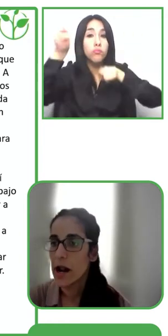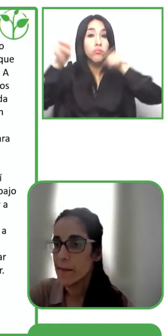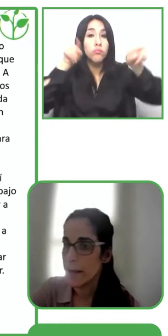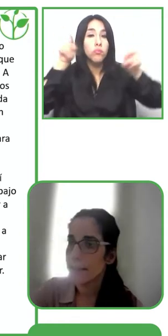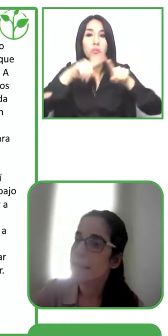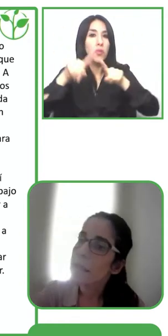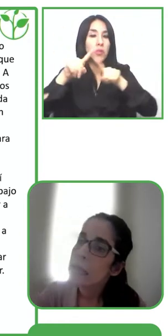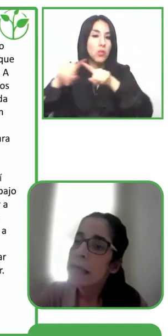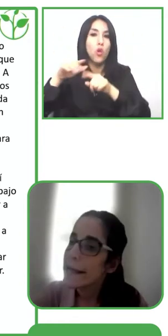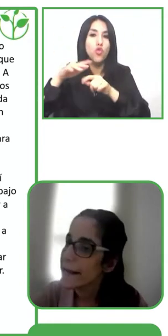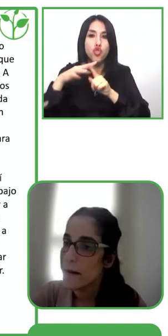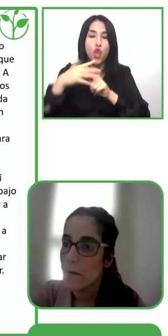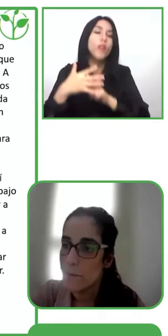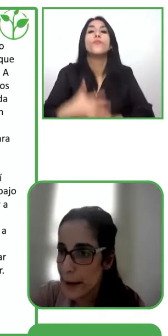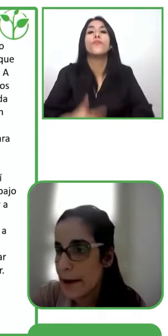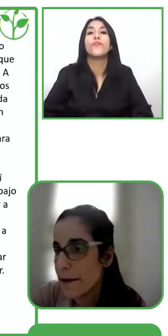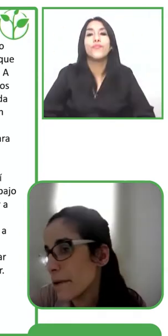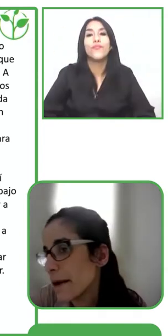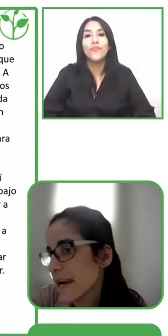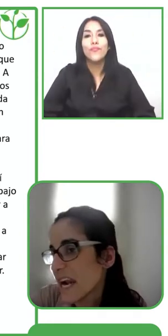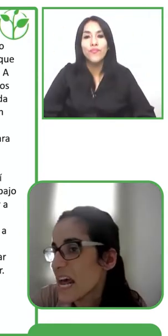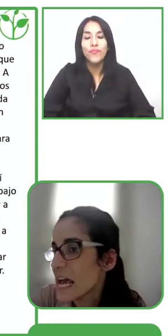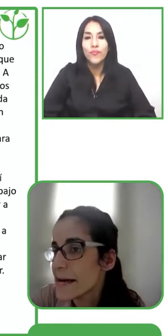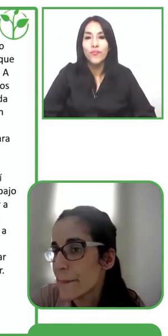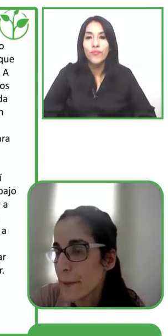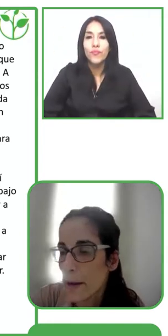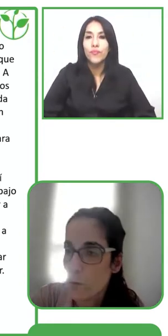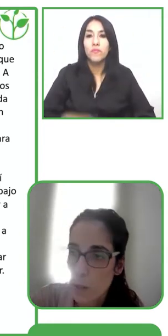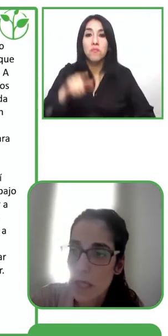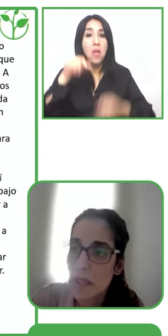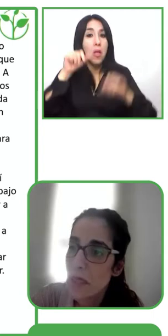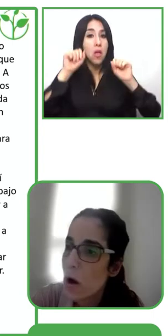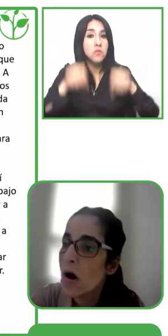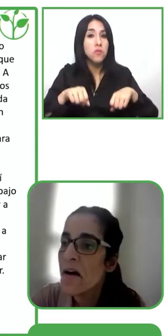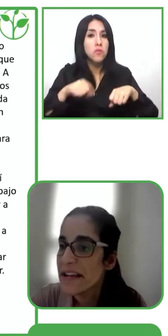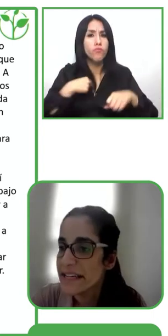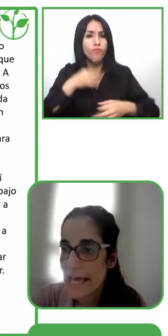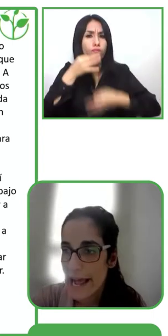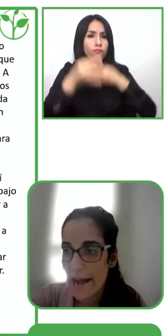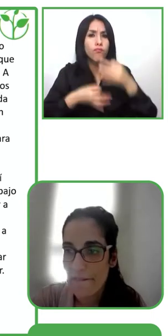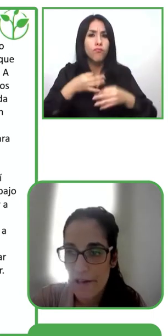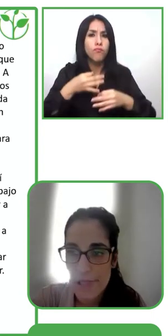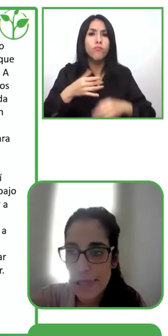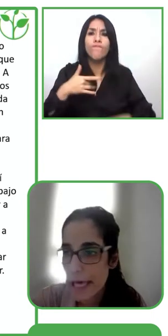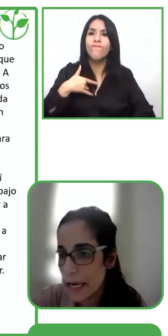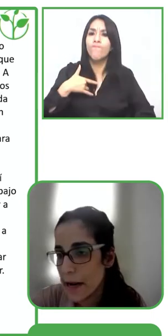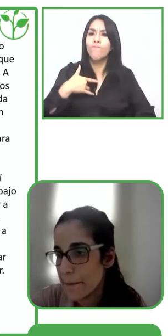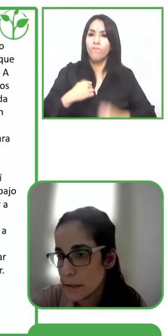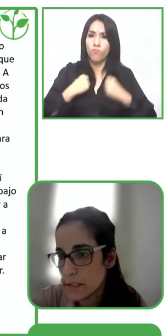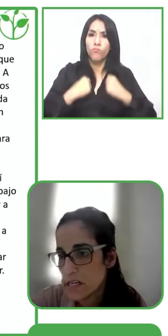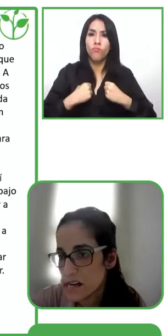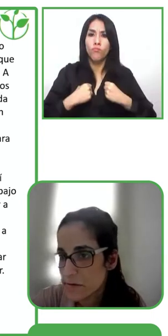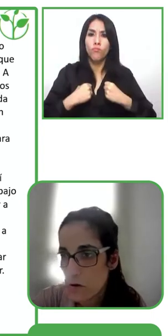and state their worth professionally and break barriers and